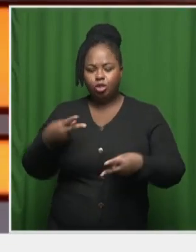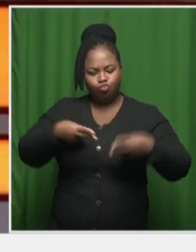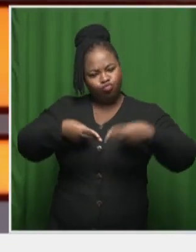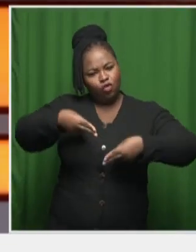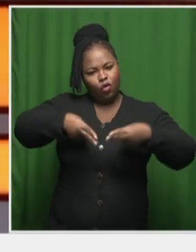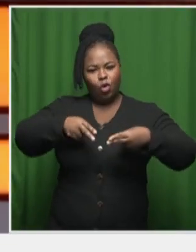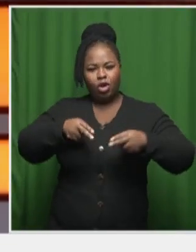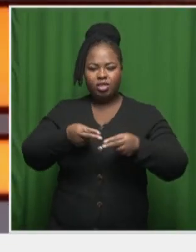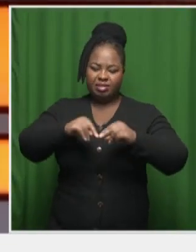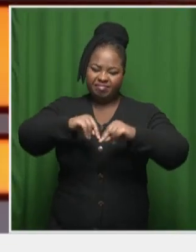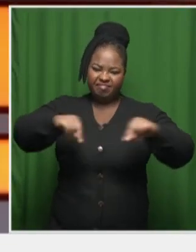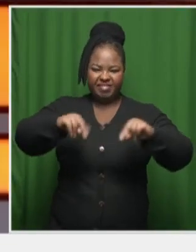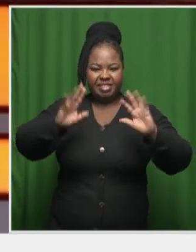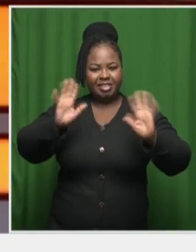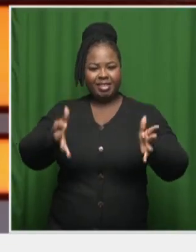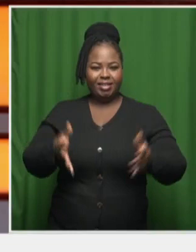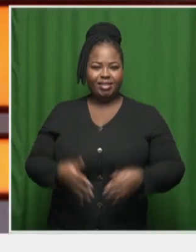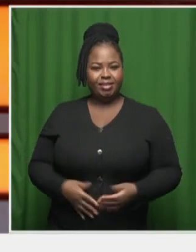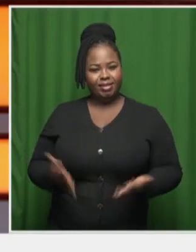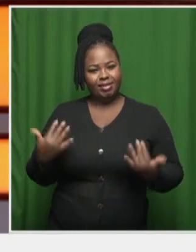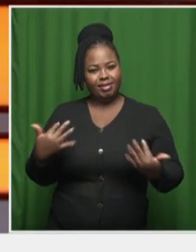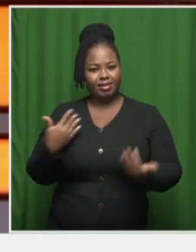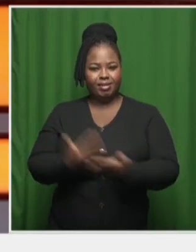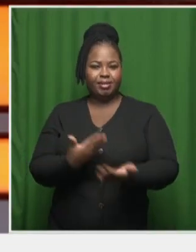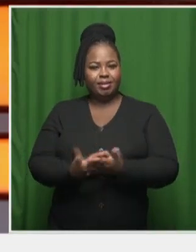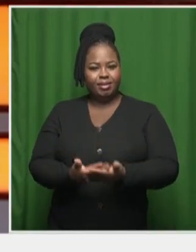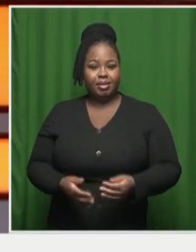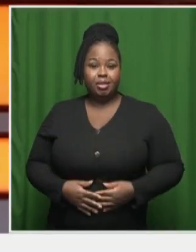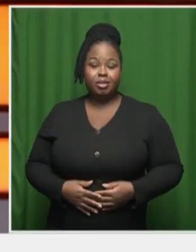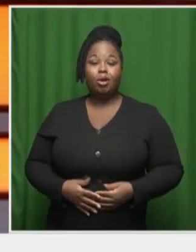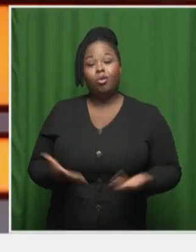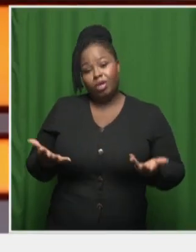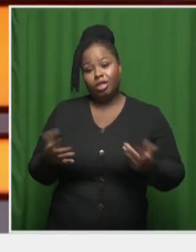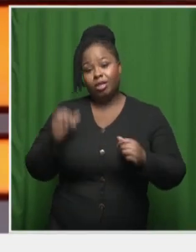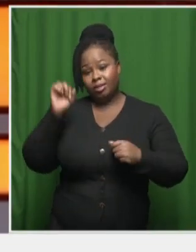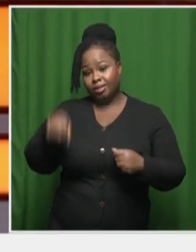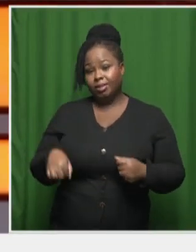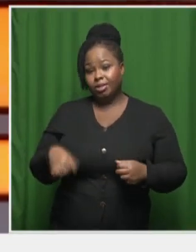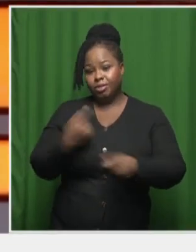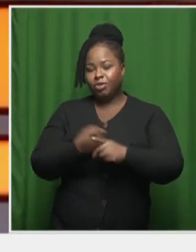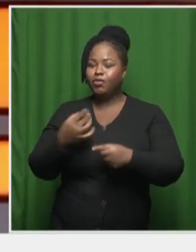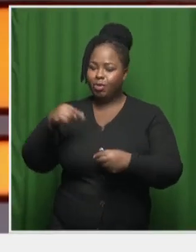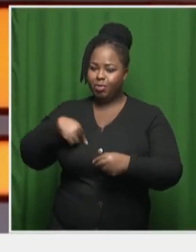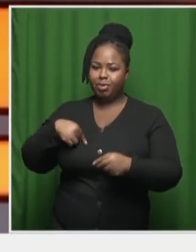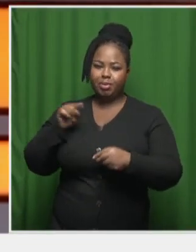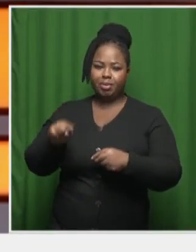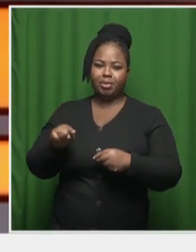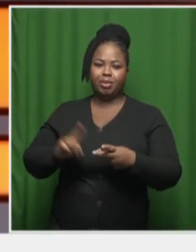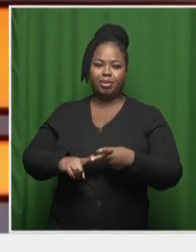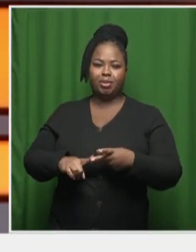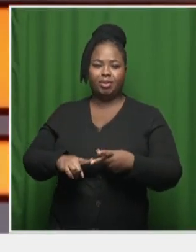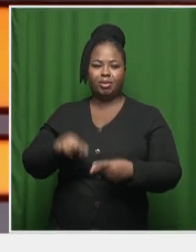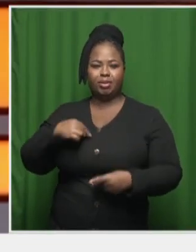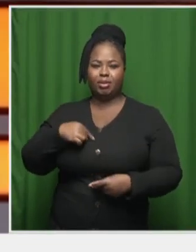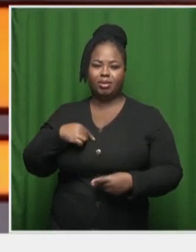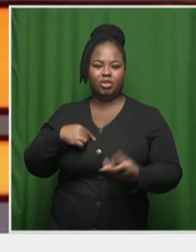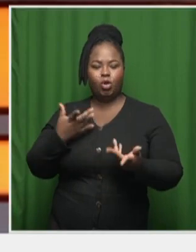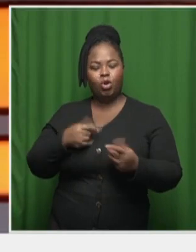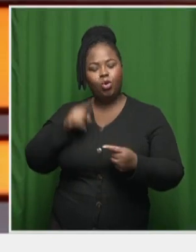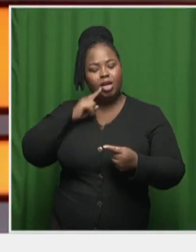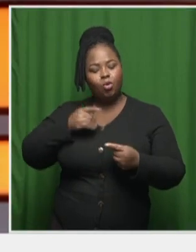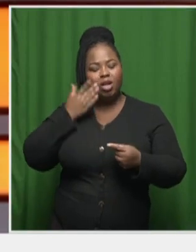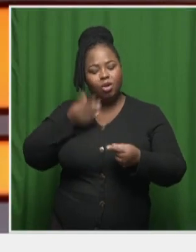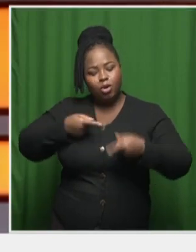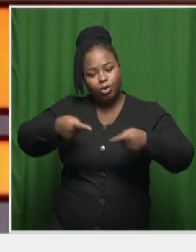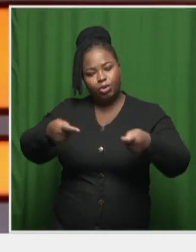just tear it apart, or literally use your hands. So it's usually a larger cut, the pulled meat. And then as it's broken down